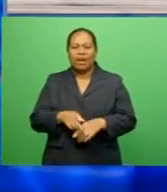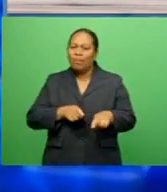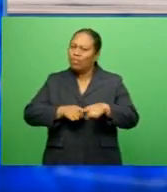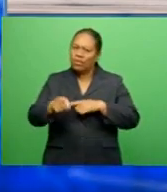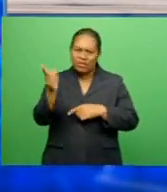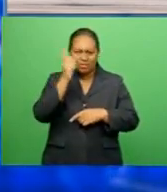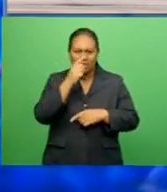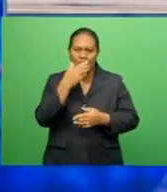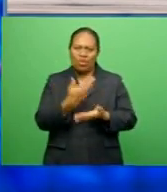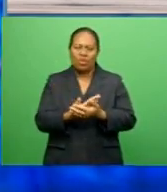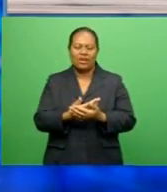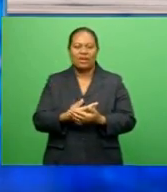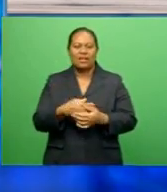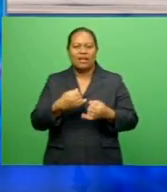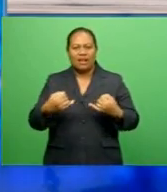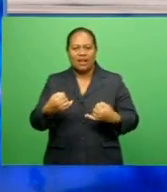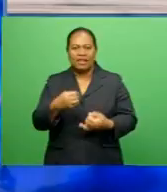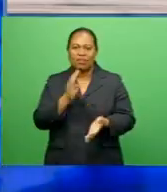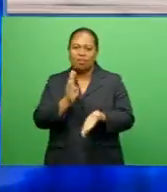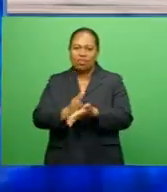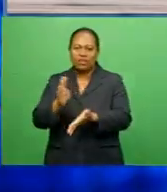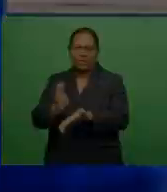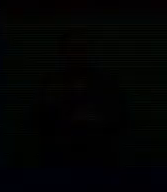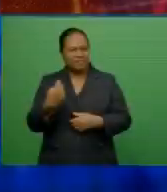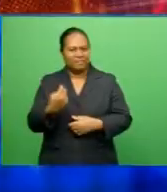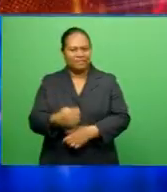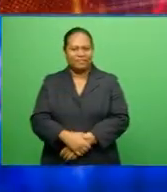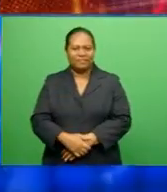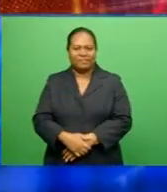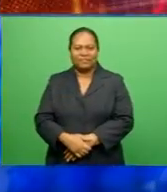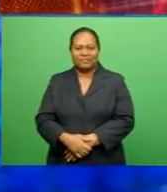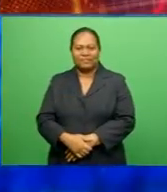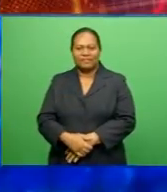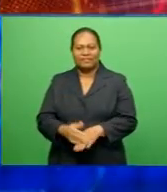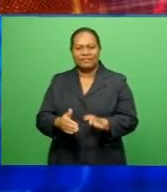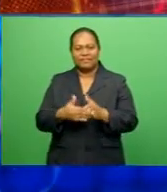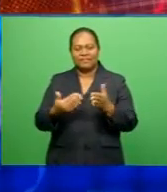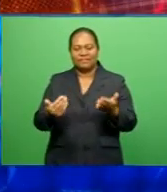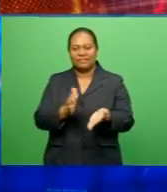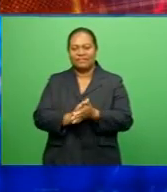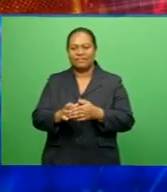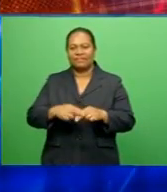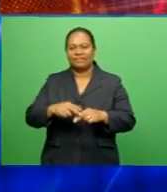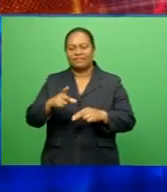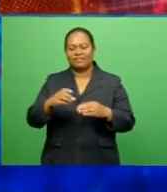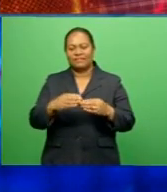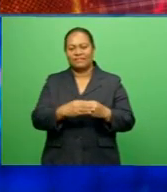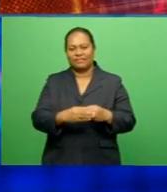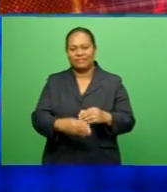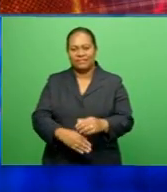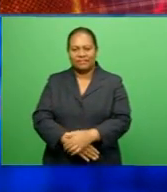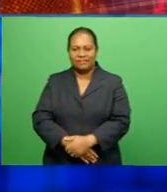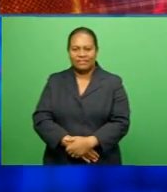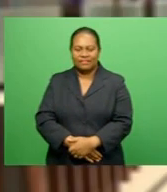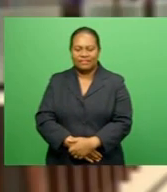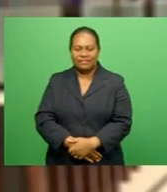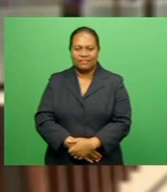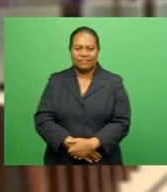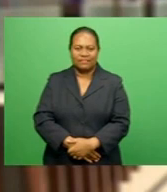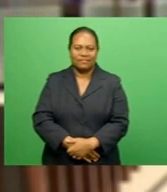making online bookings, a positive sign for the industry. We now join Sharon from HFC Bank with the latest from the money